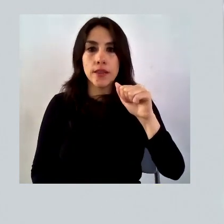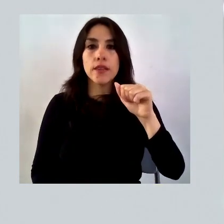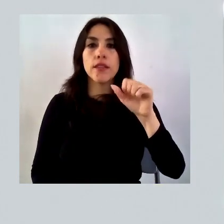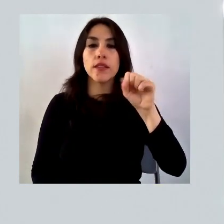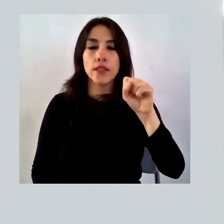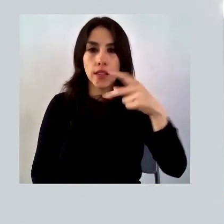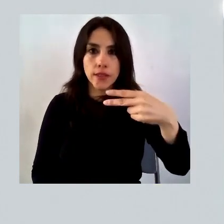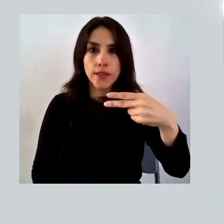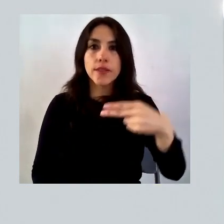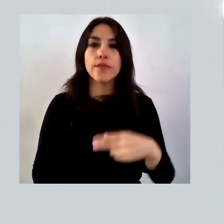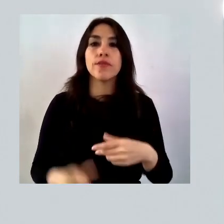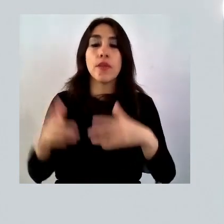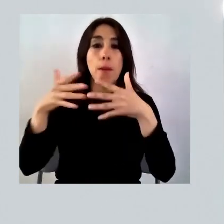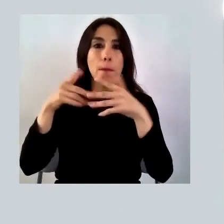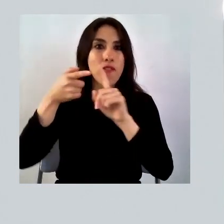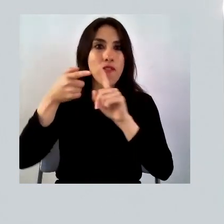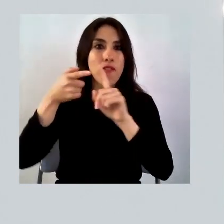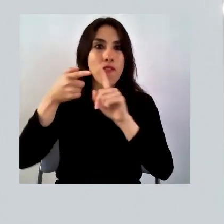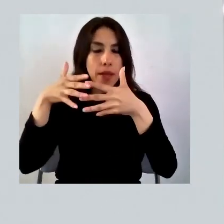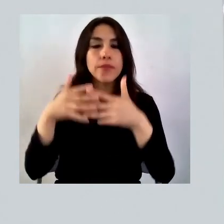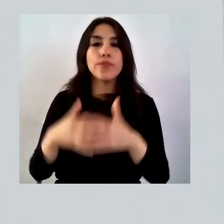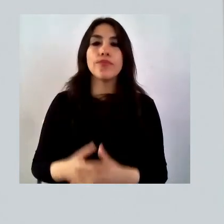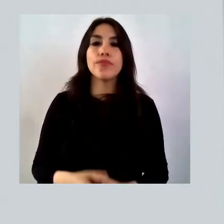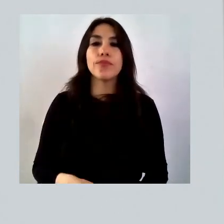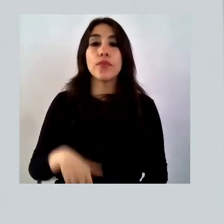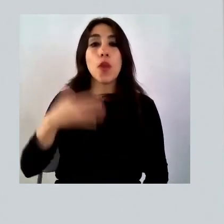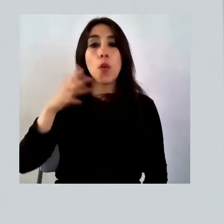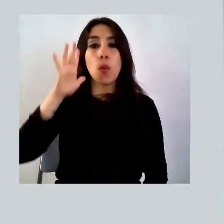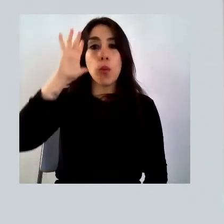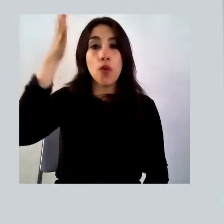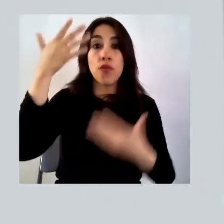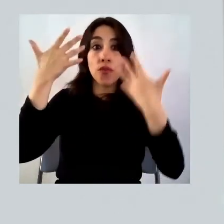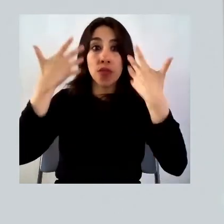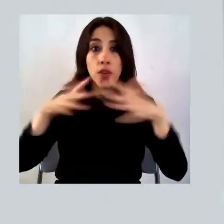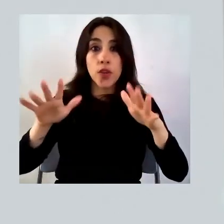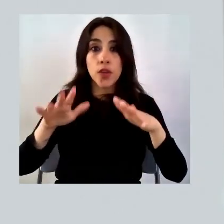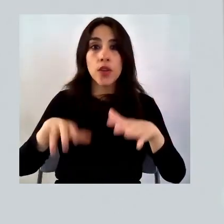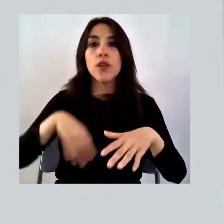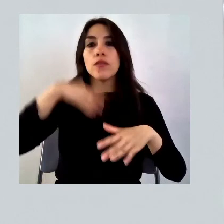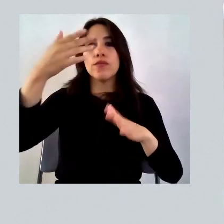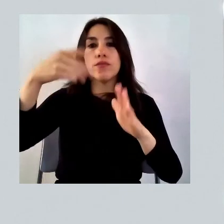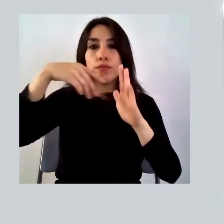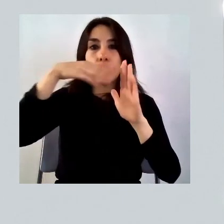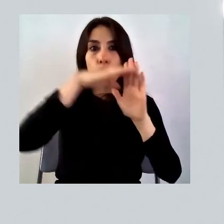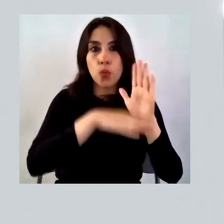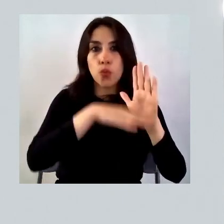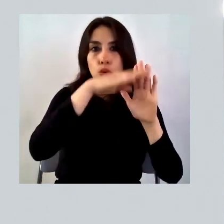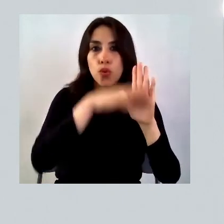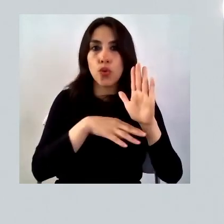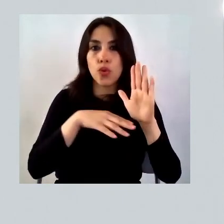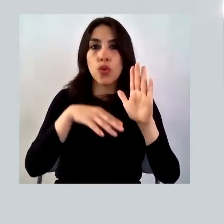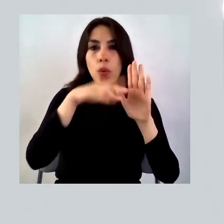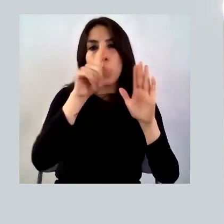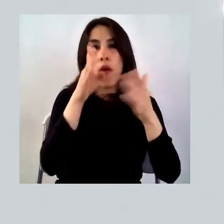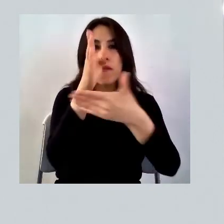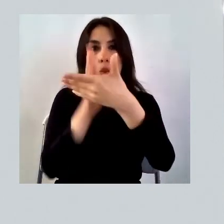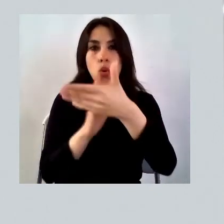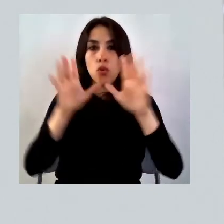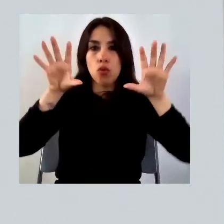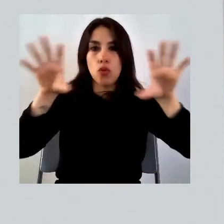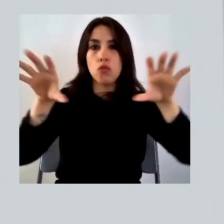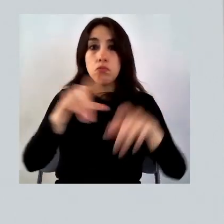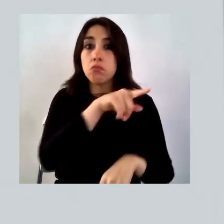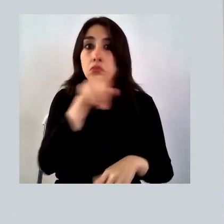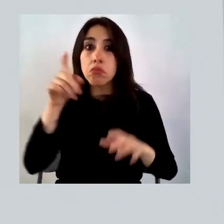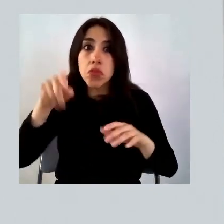This was a very interesting session indeed, and after it is the specific programming of each channel. If you have any